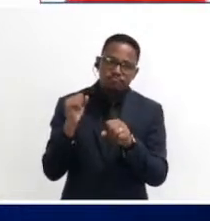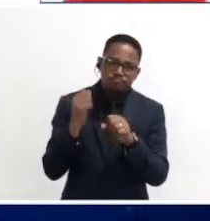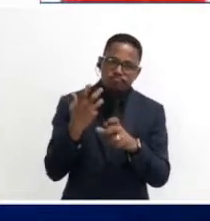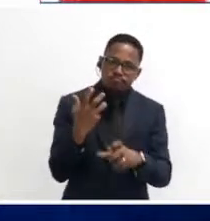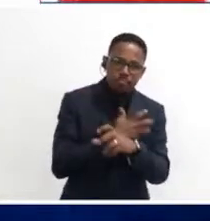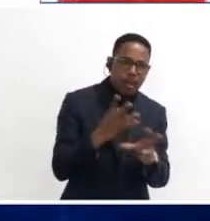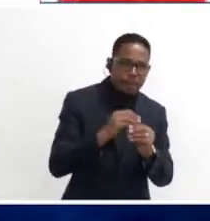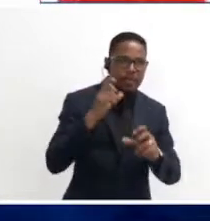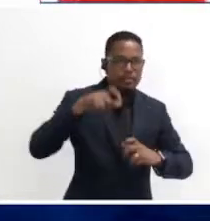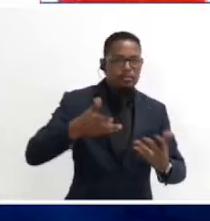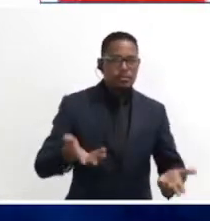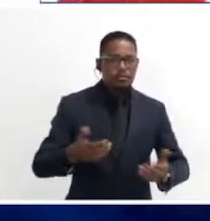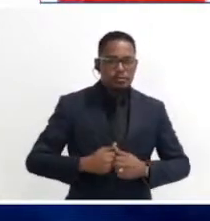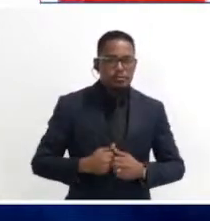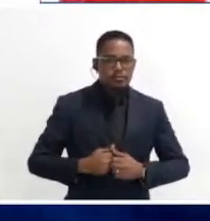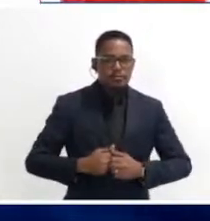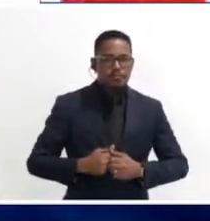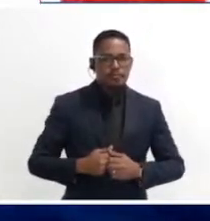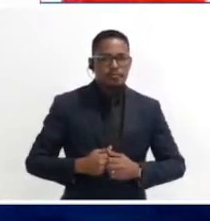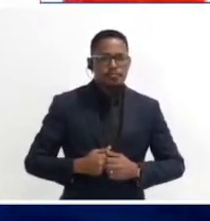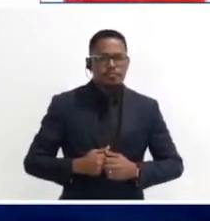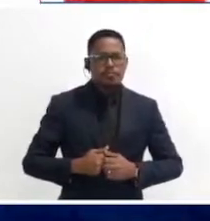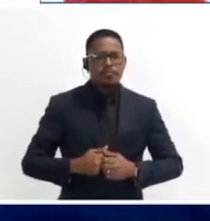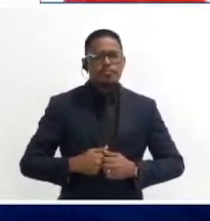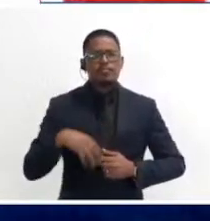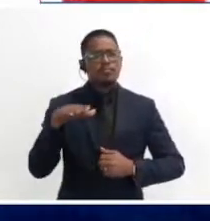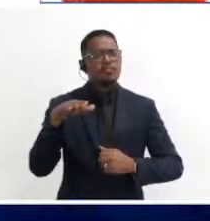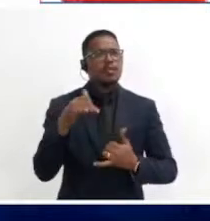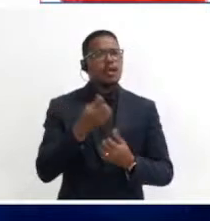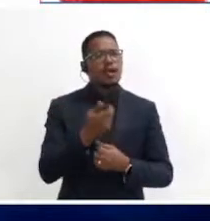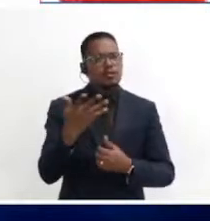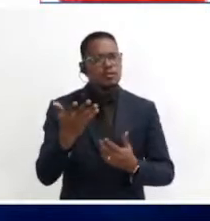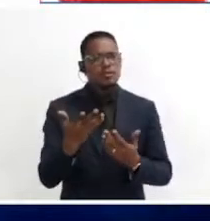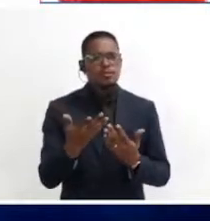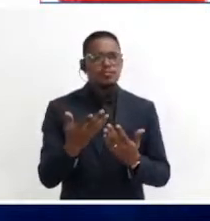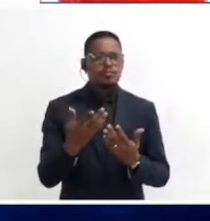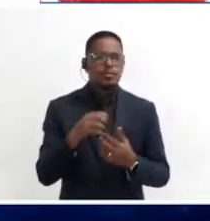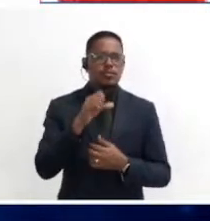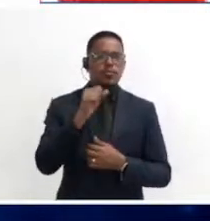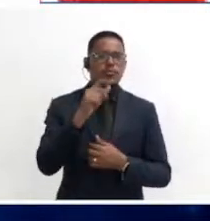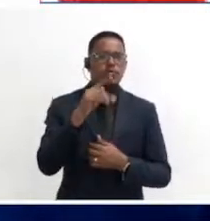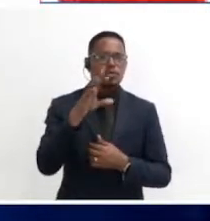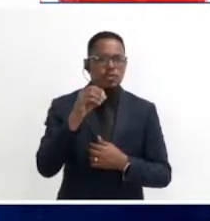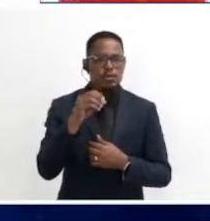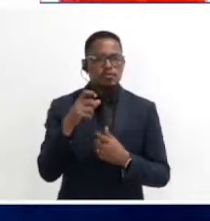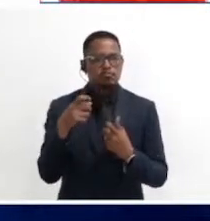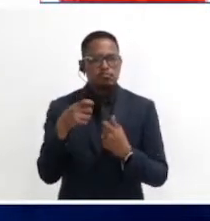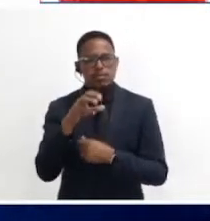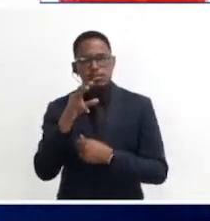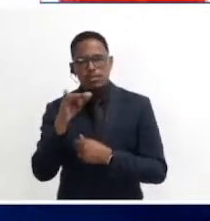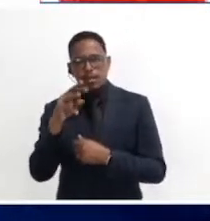But you can still find ceramic substrate packages in some areas.